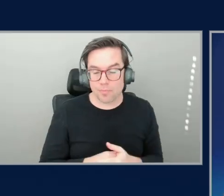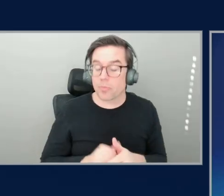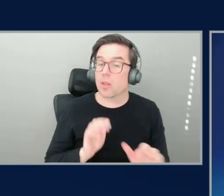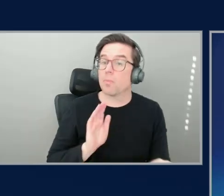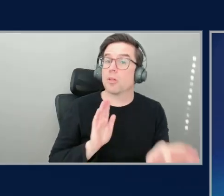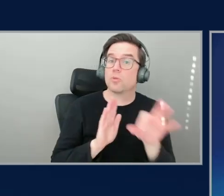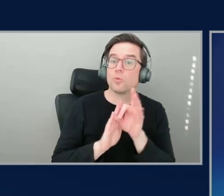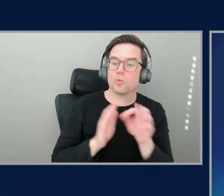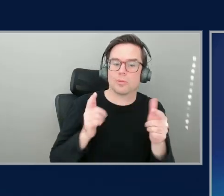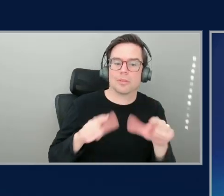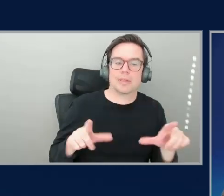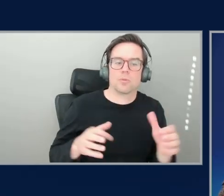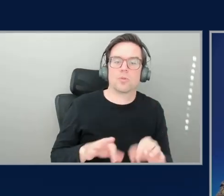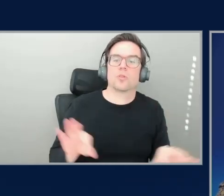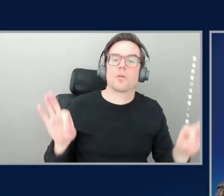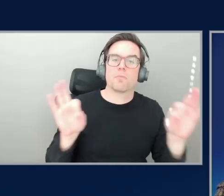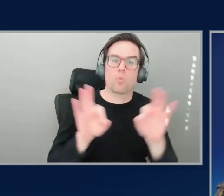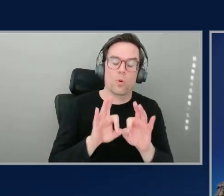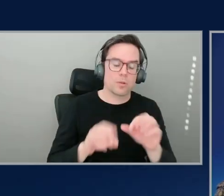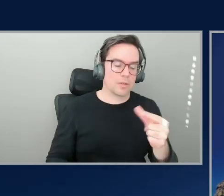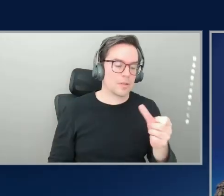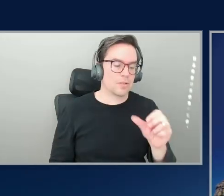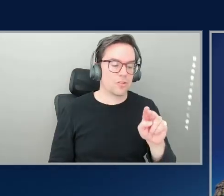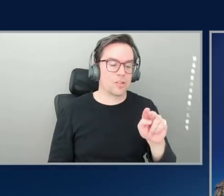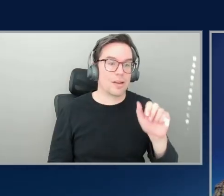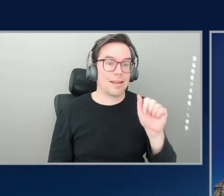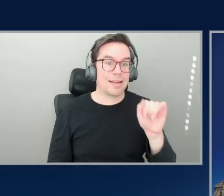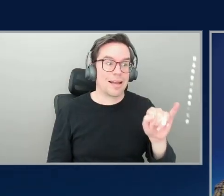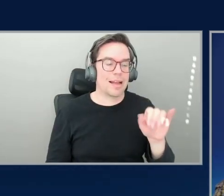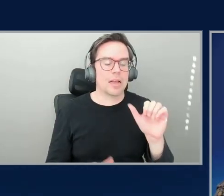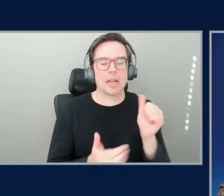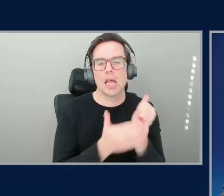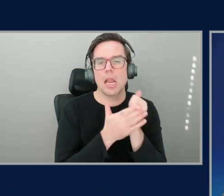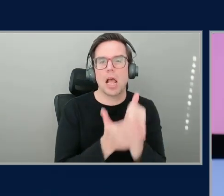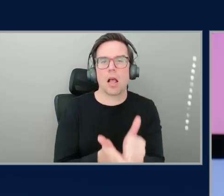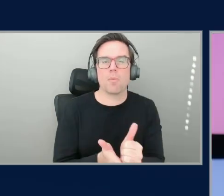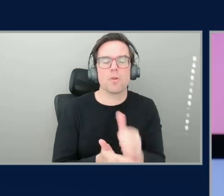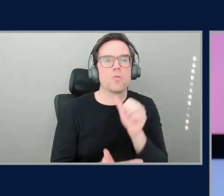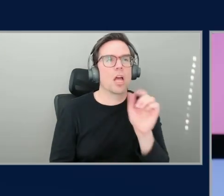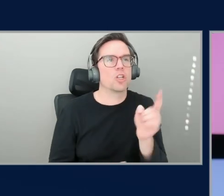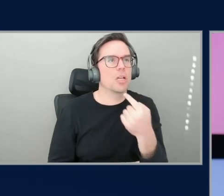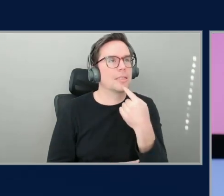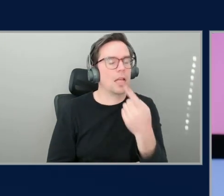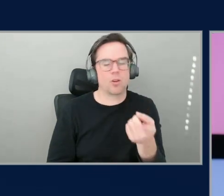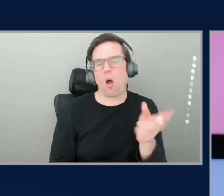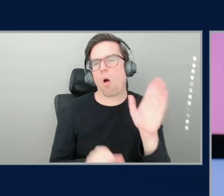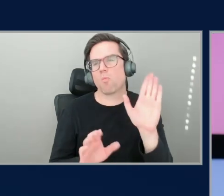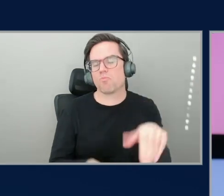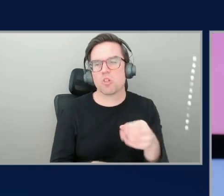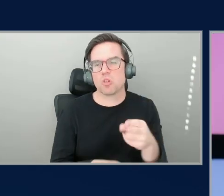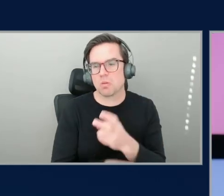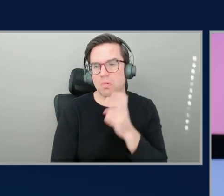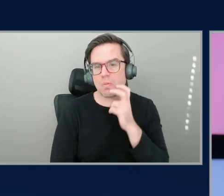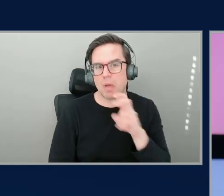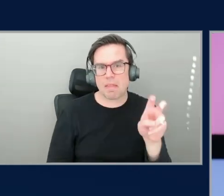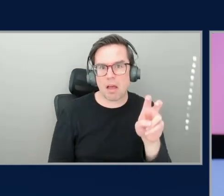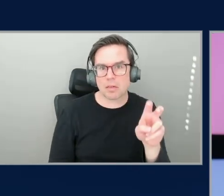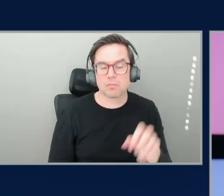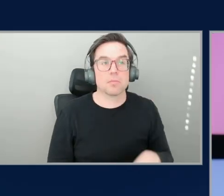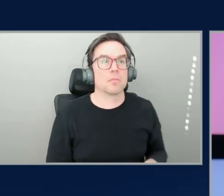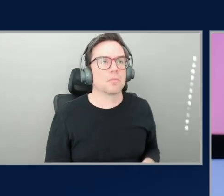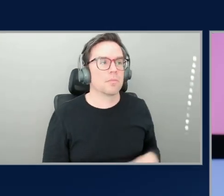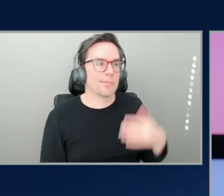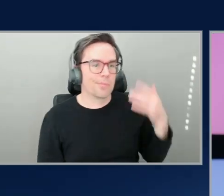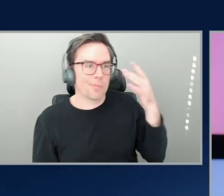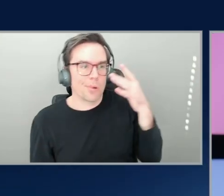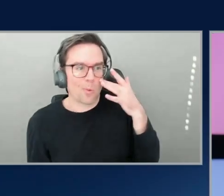tool, generative assistants, can actually help you by not just telling you, oh, just use Python. But you should ask, so, okay, why Python? And it's going to be